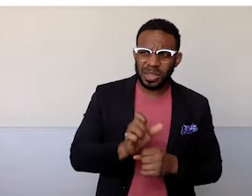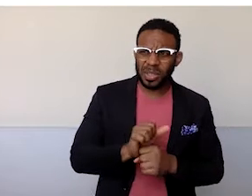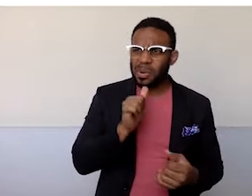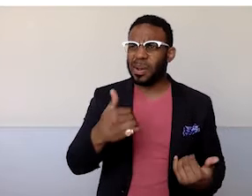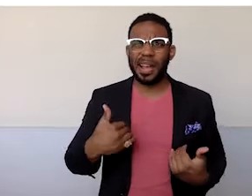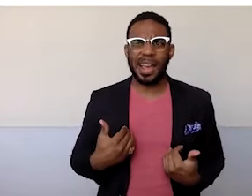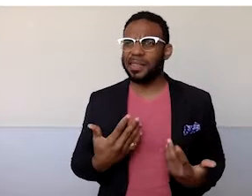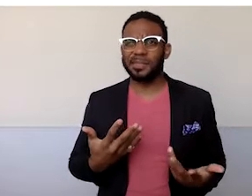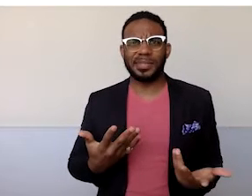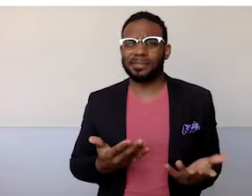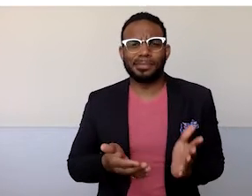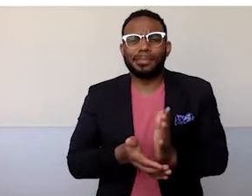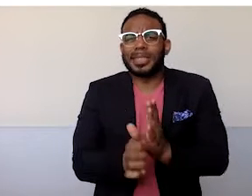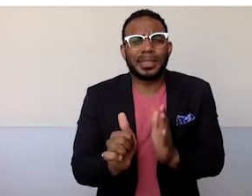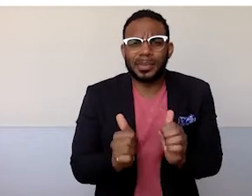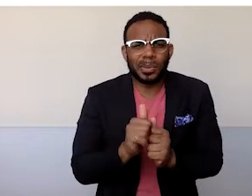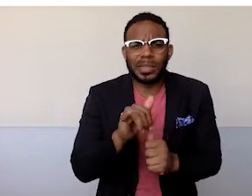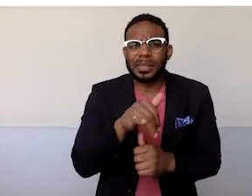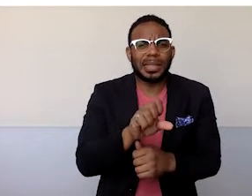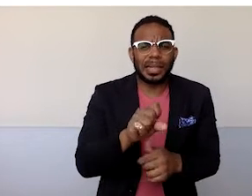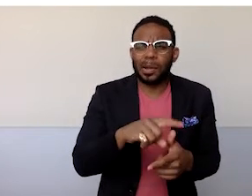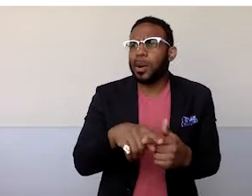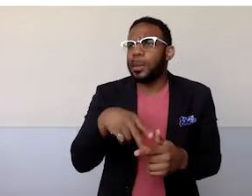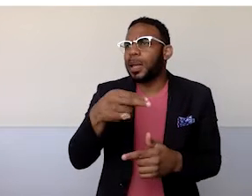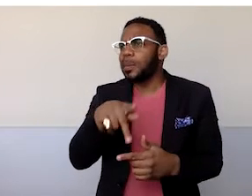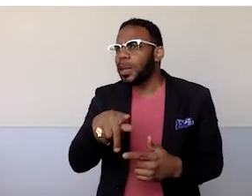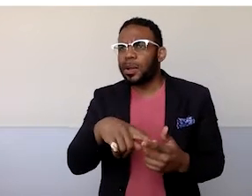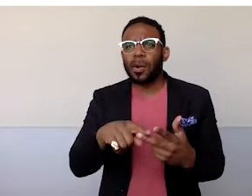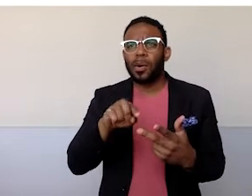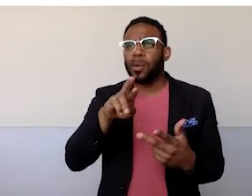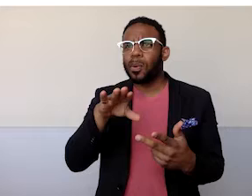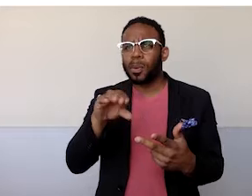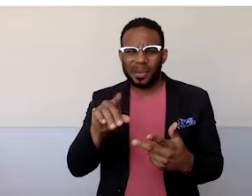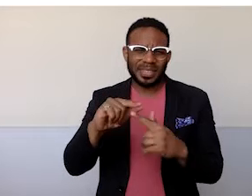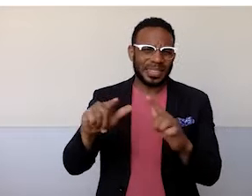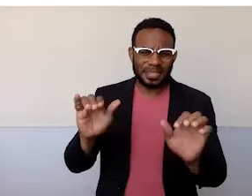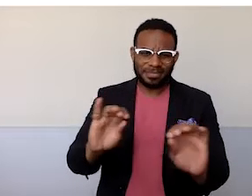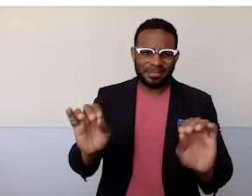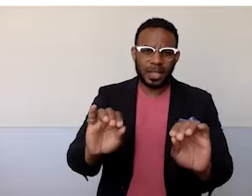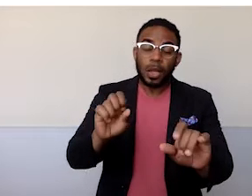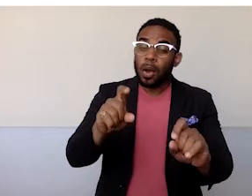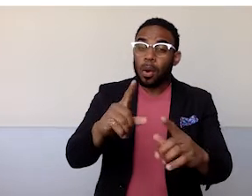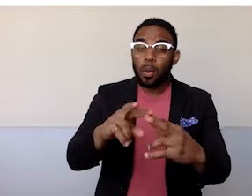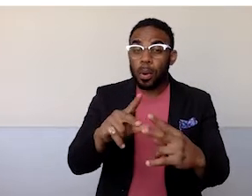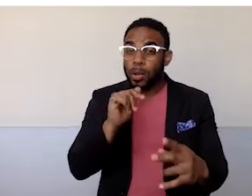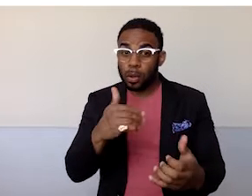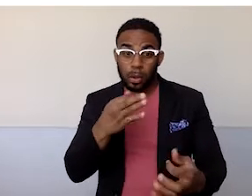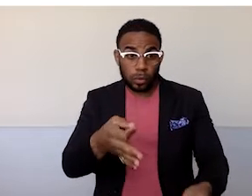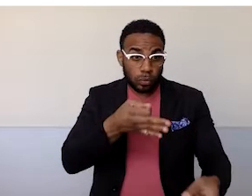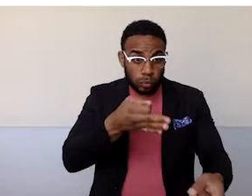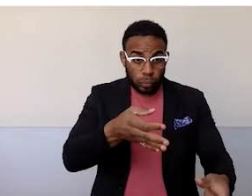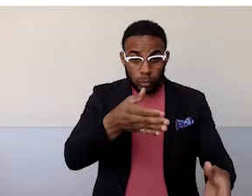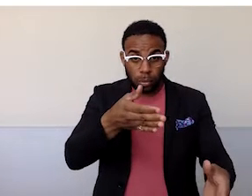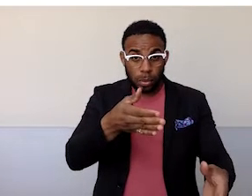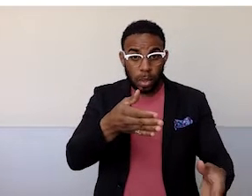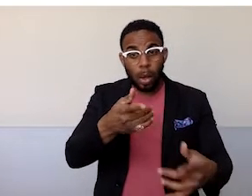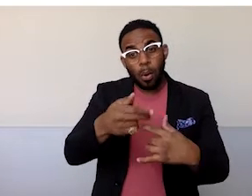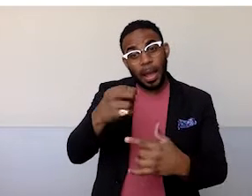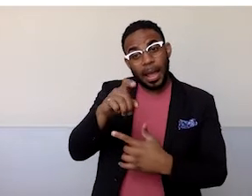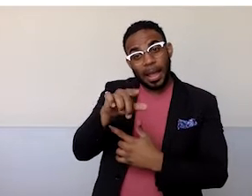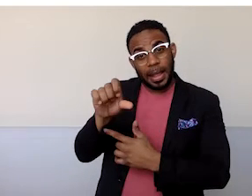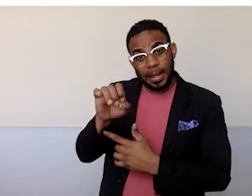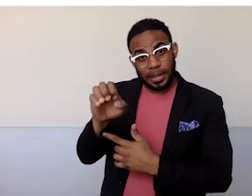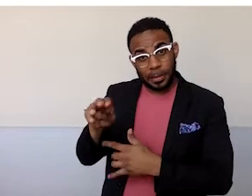have skills with Node.js or PHP or Ruby on Rails and everything. So, but you really need an API. What Headless